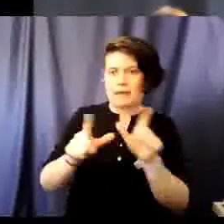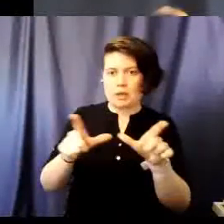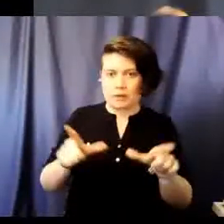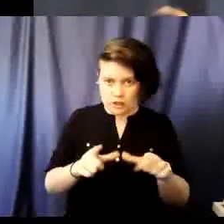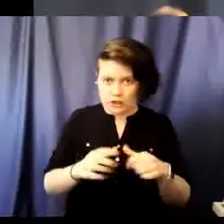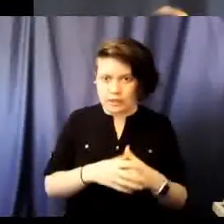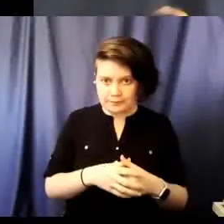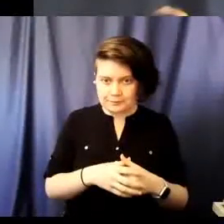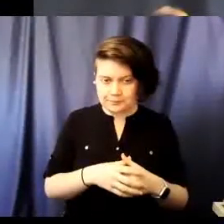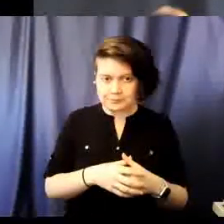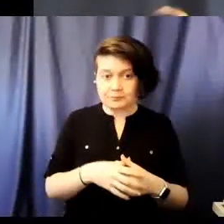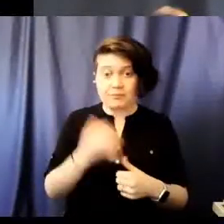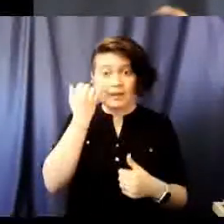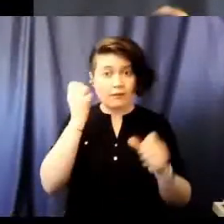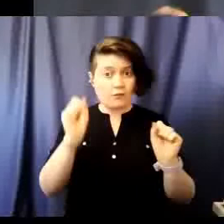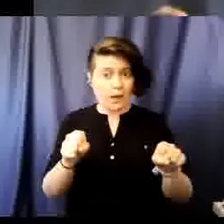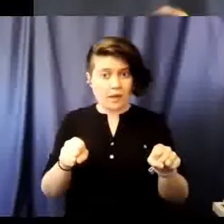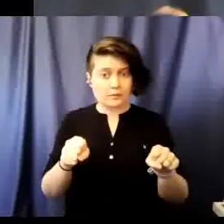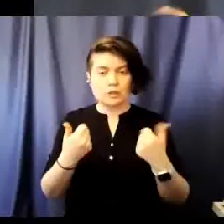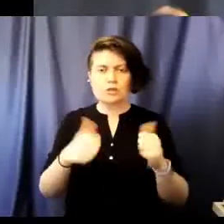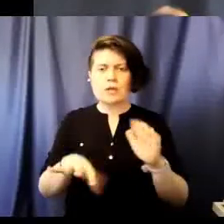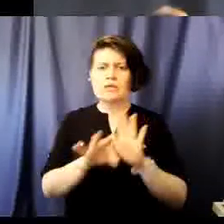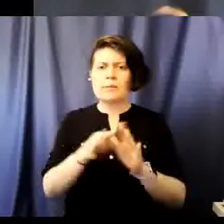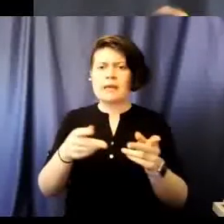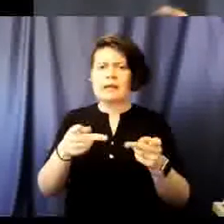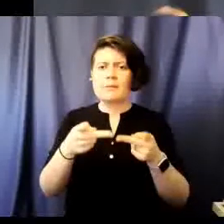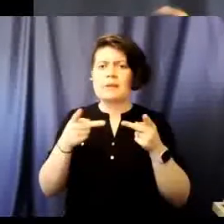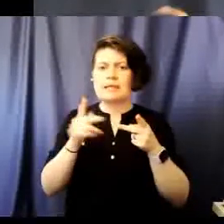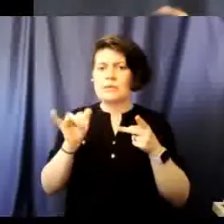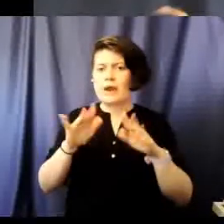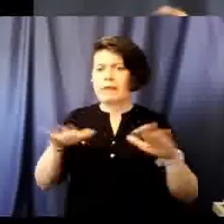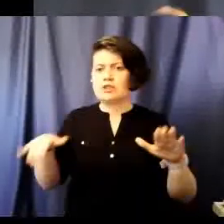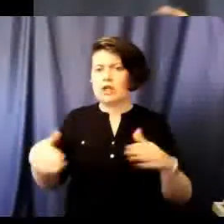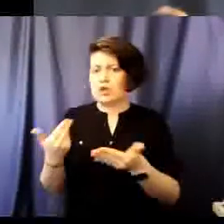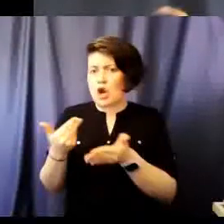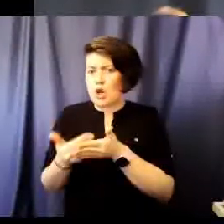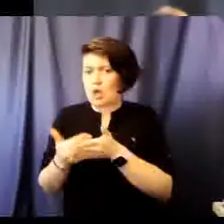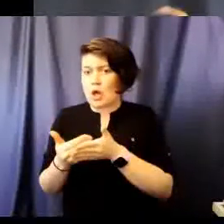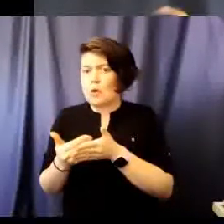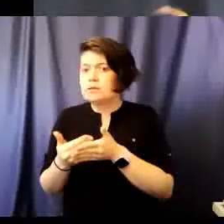try to select a place where the children are close by, if not within eyesight.